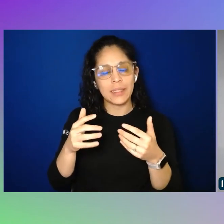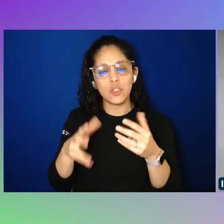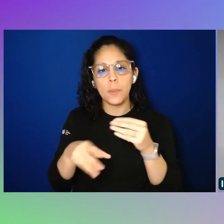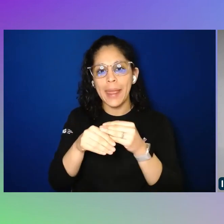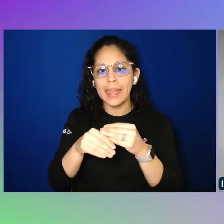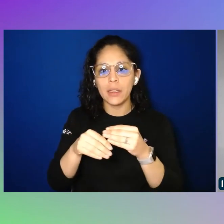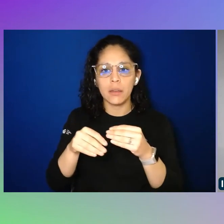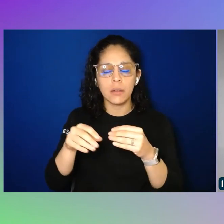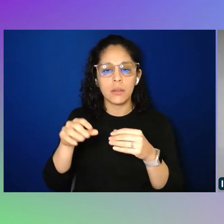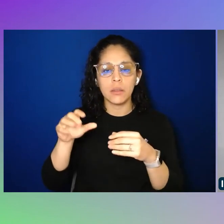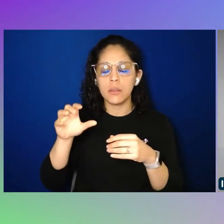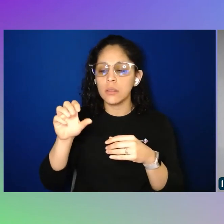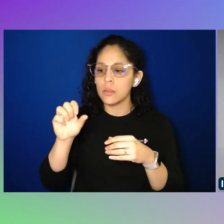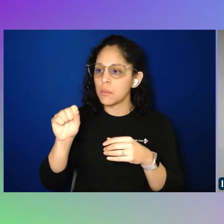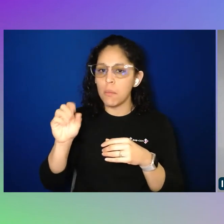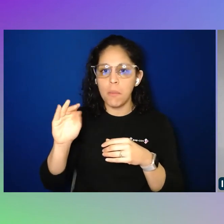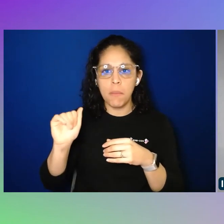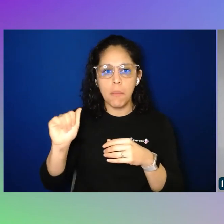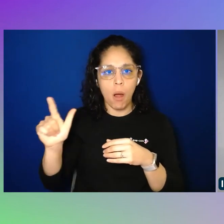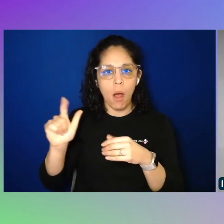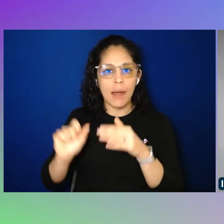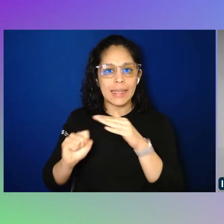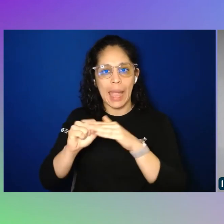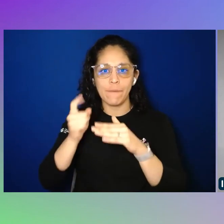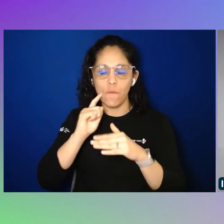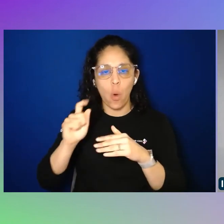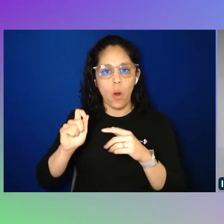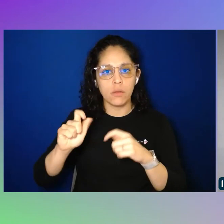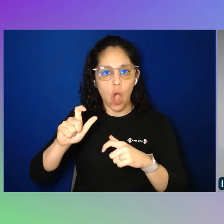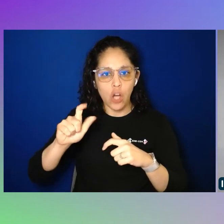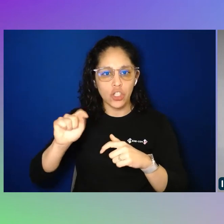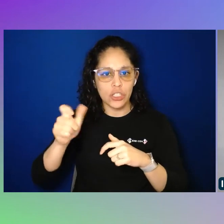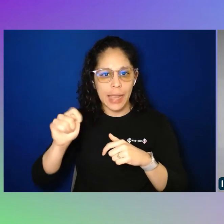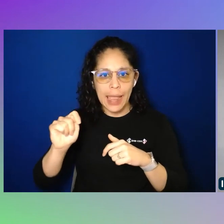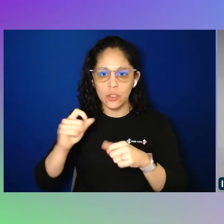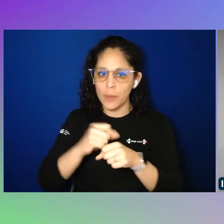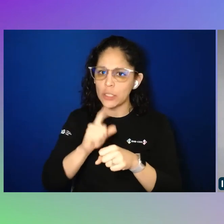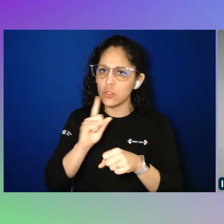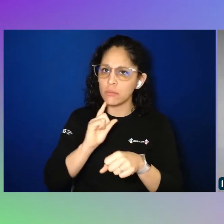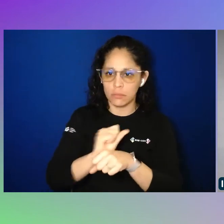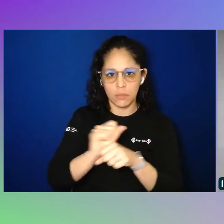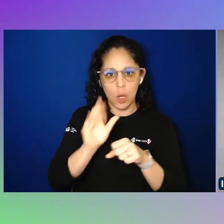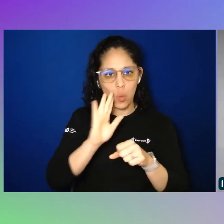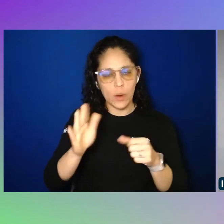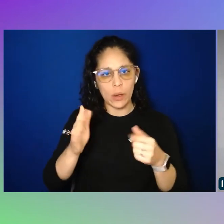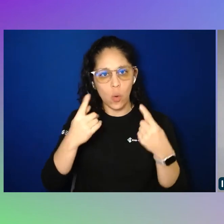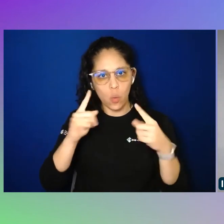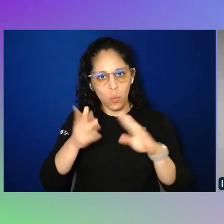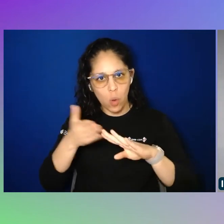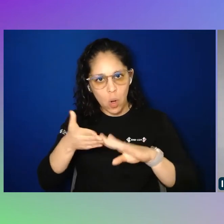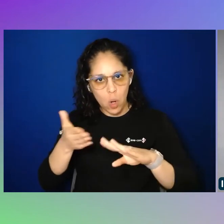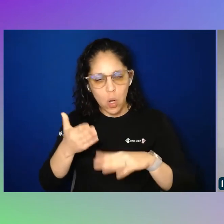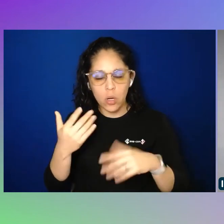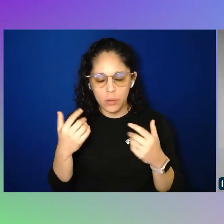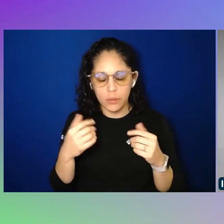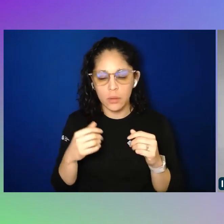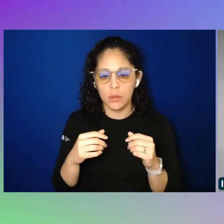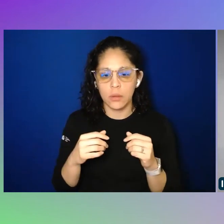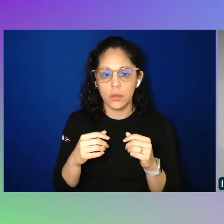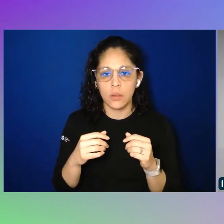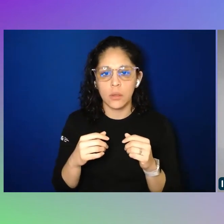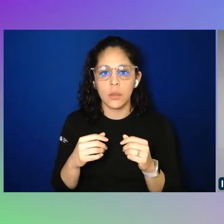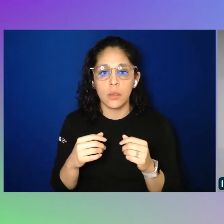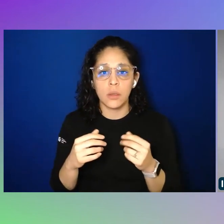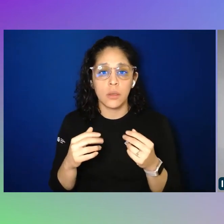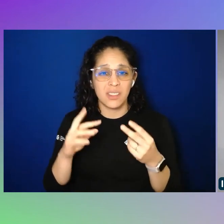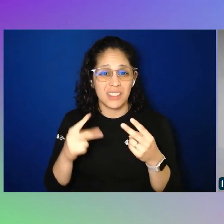text sizes, for example, to make sure that the layout is going to work in every scenario. Developers are going to maybe